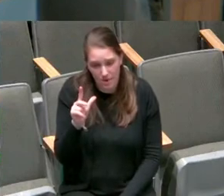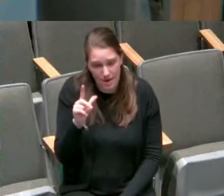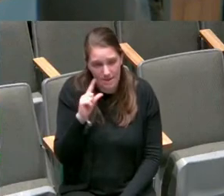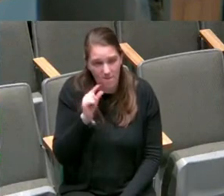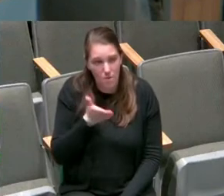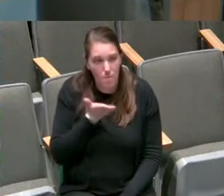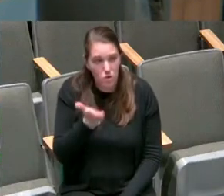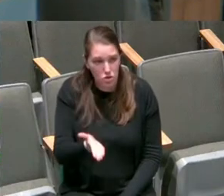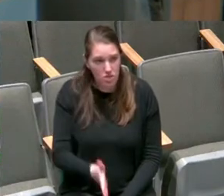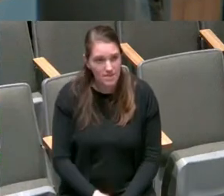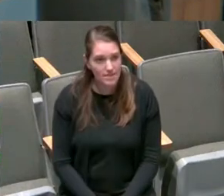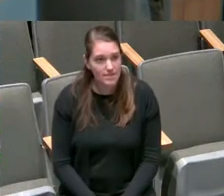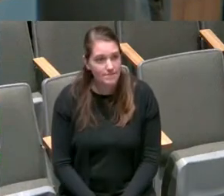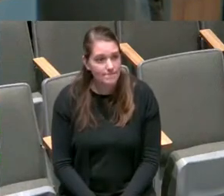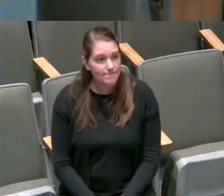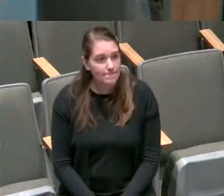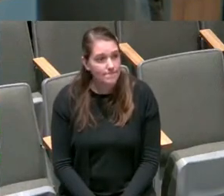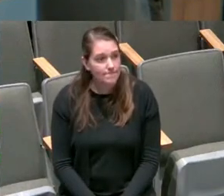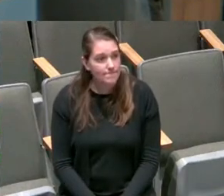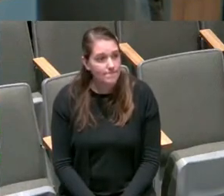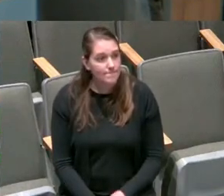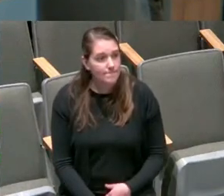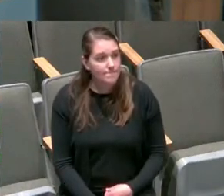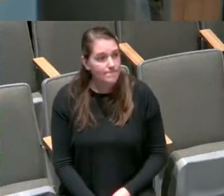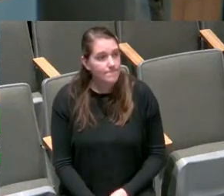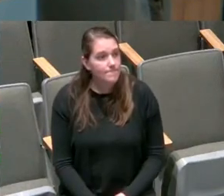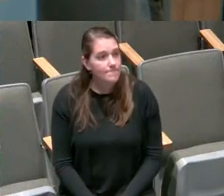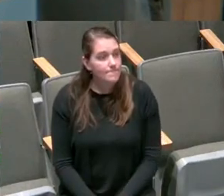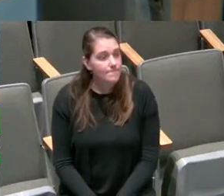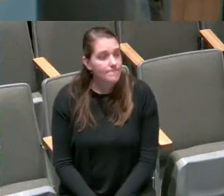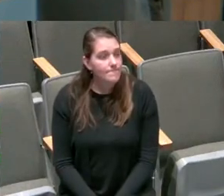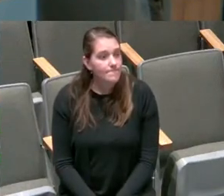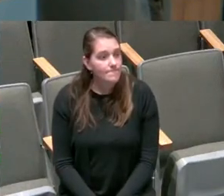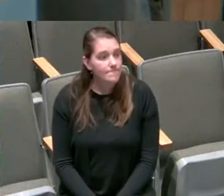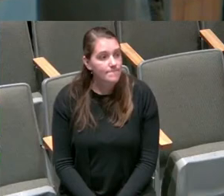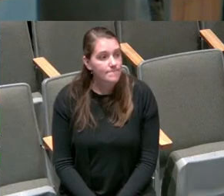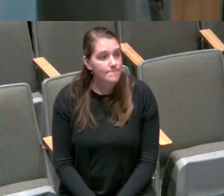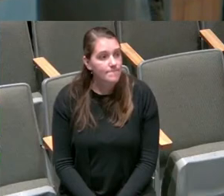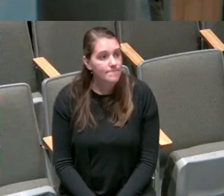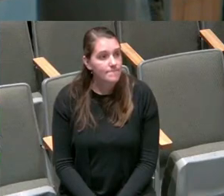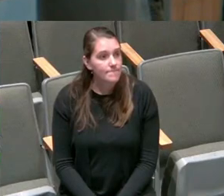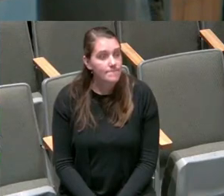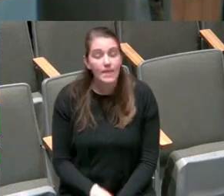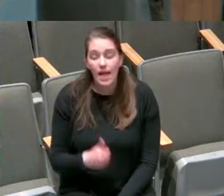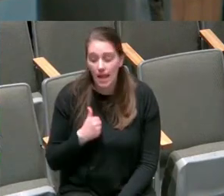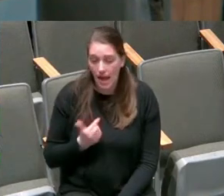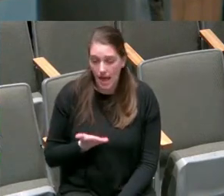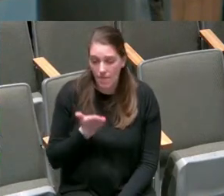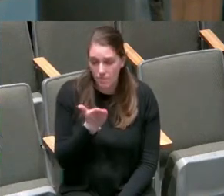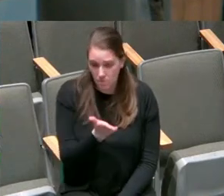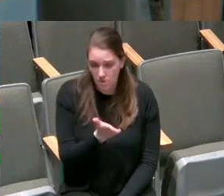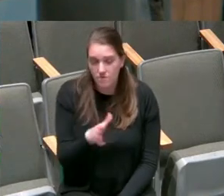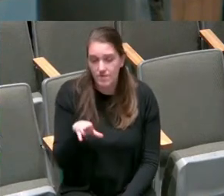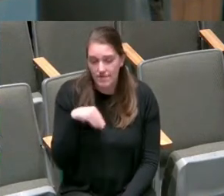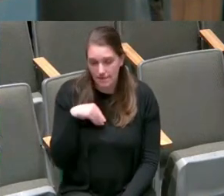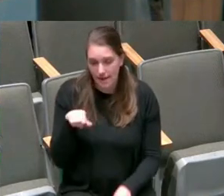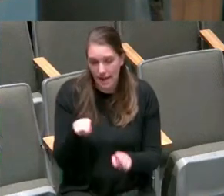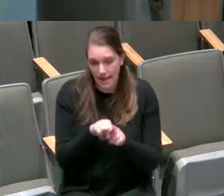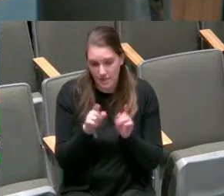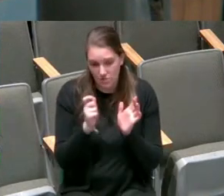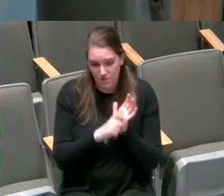and uh uh the Warren articles and motions document and I would move it as written in the